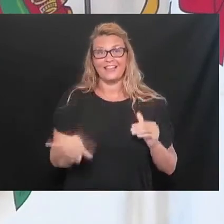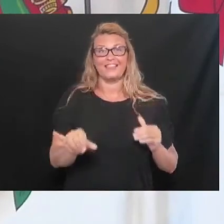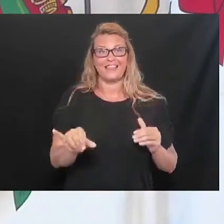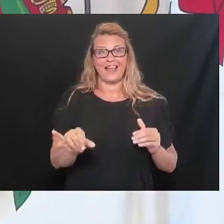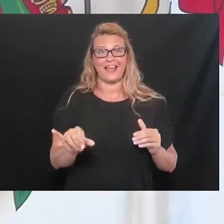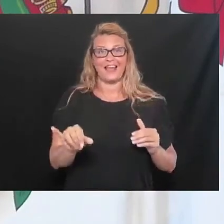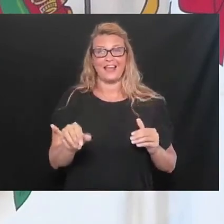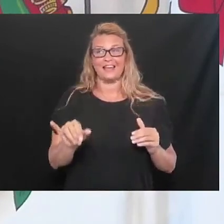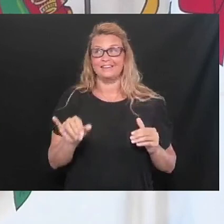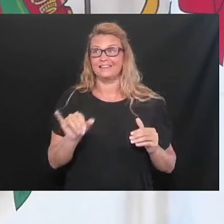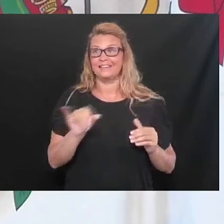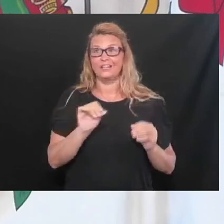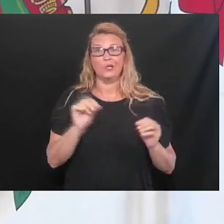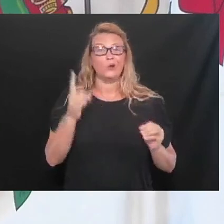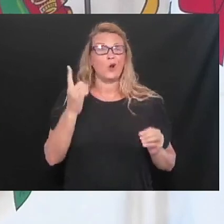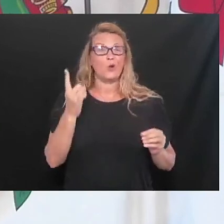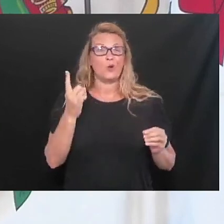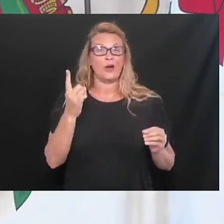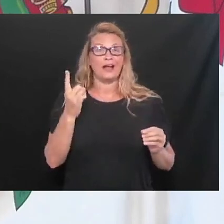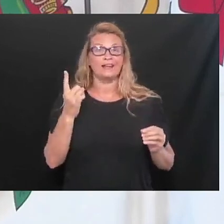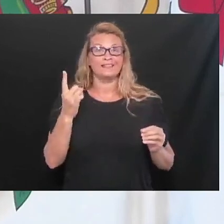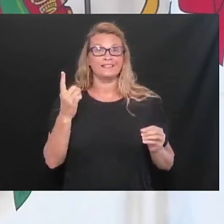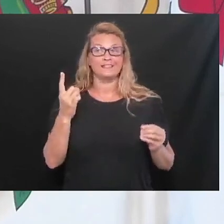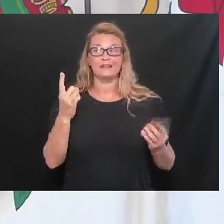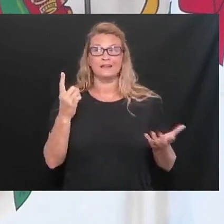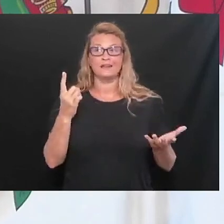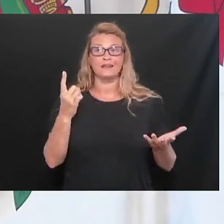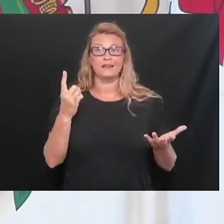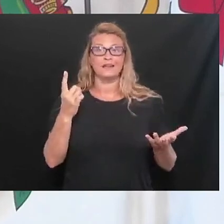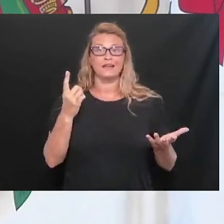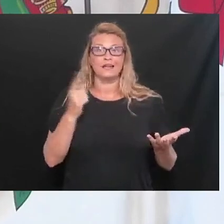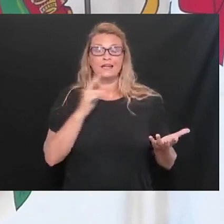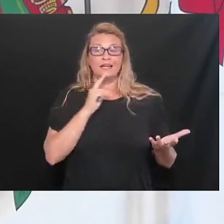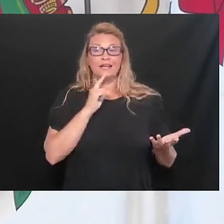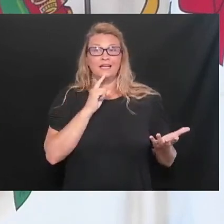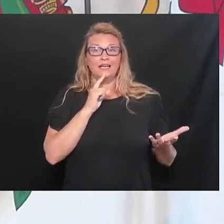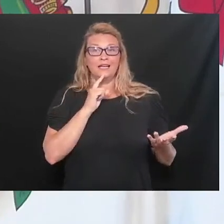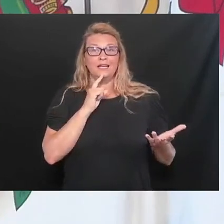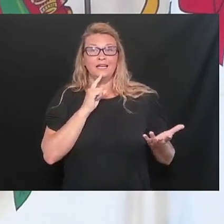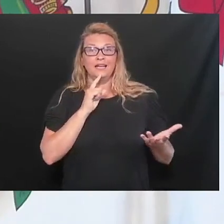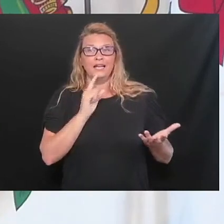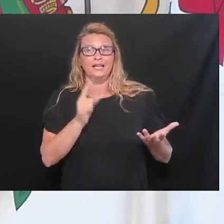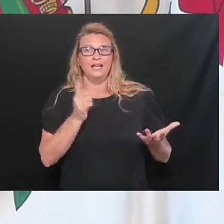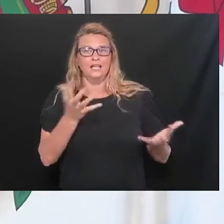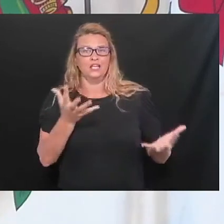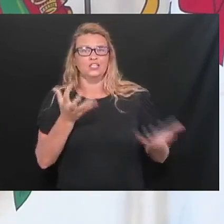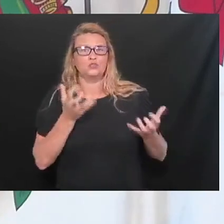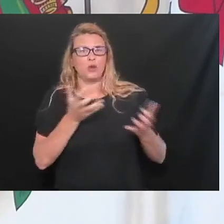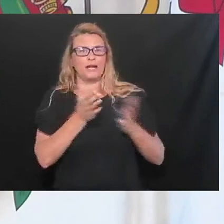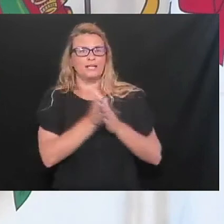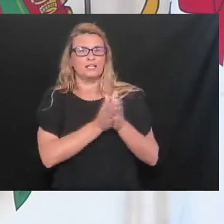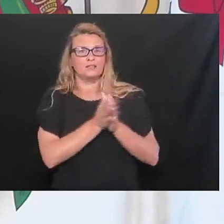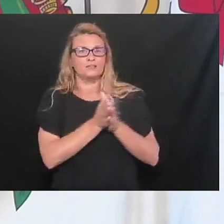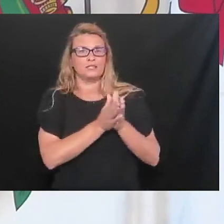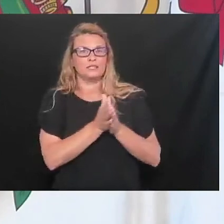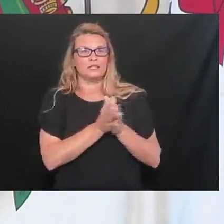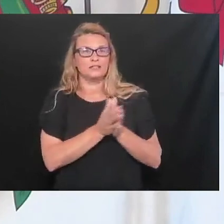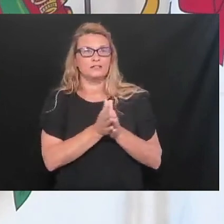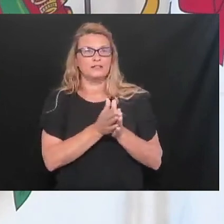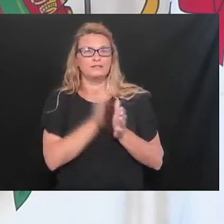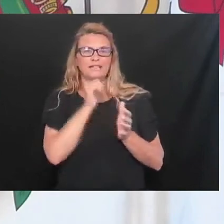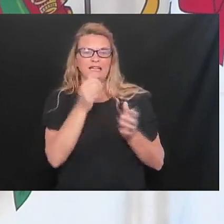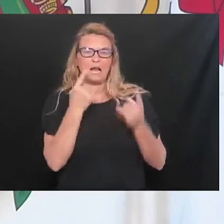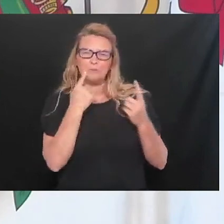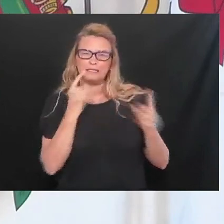one is sitting out there rooting for the incentive program on Babydog to fail.